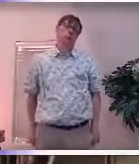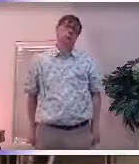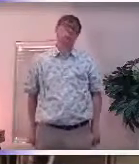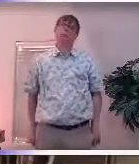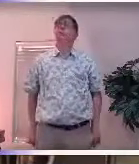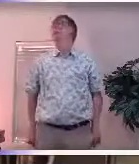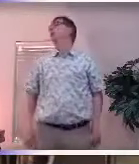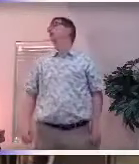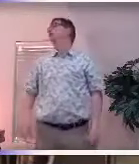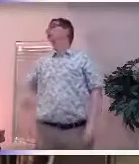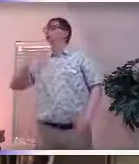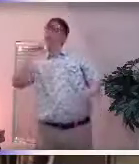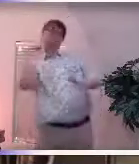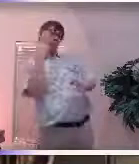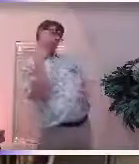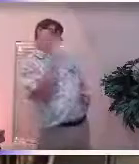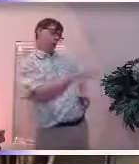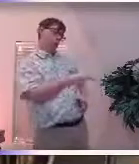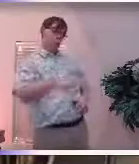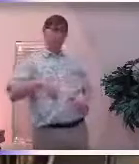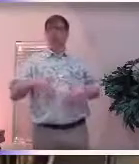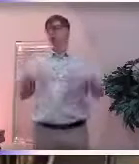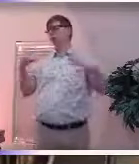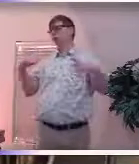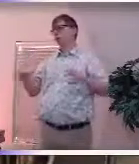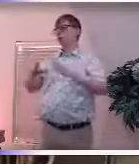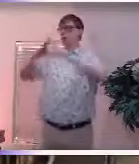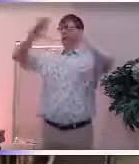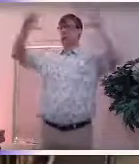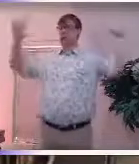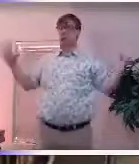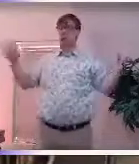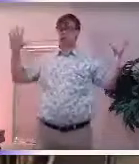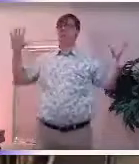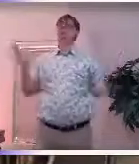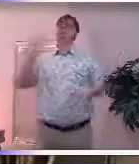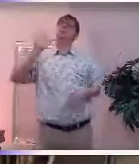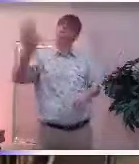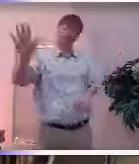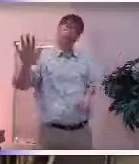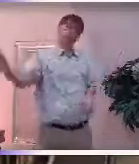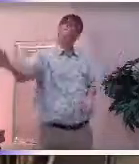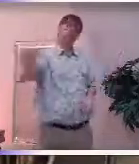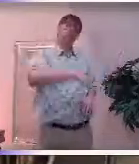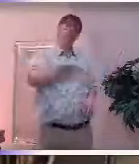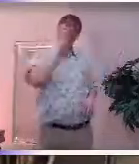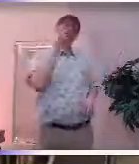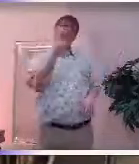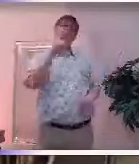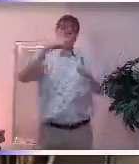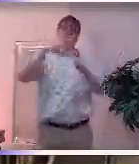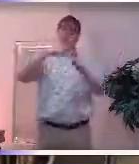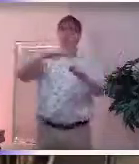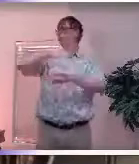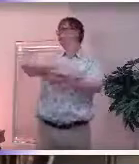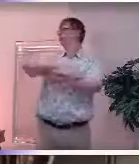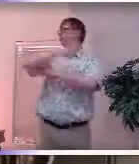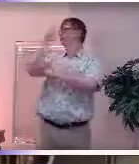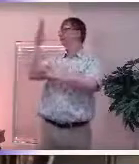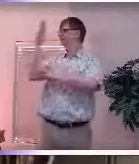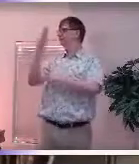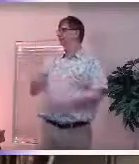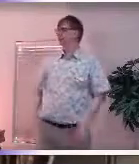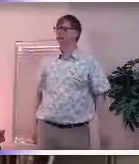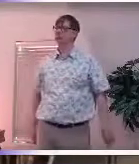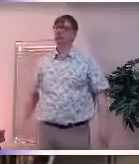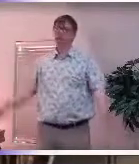well, those were the ones that survived and expanded, and that's who we are today.